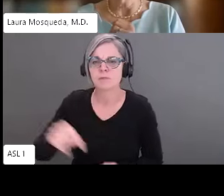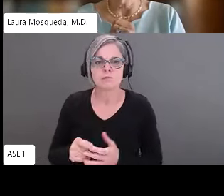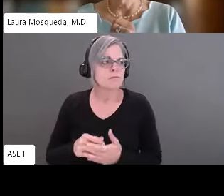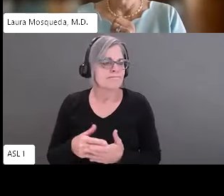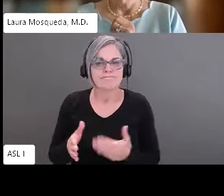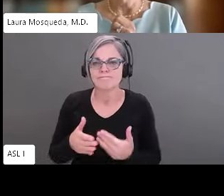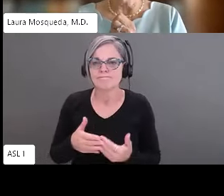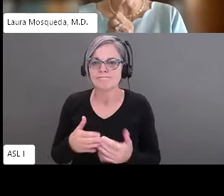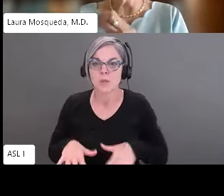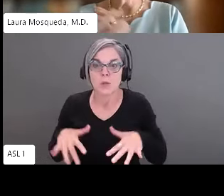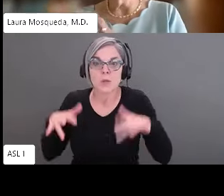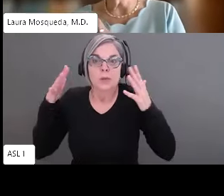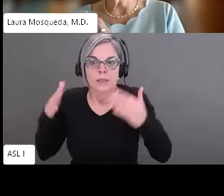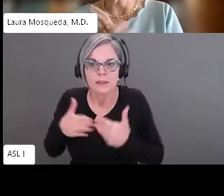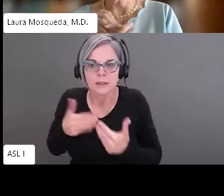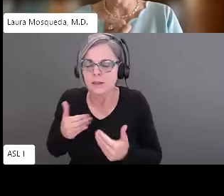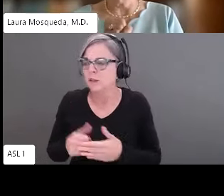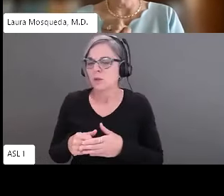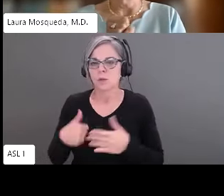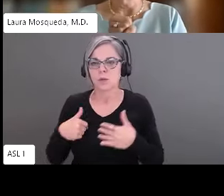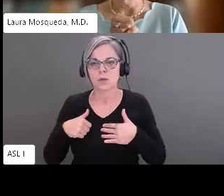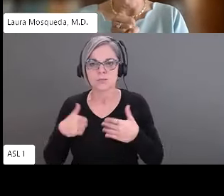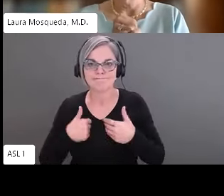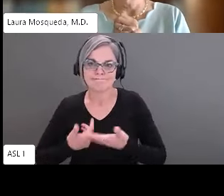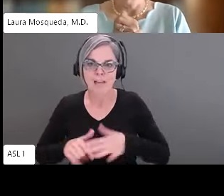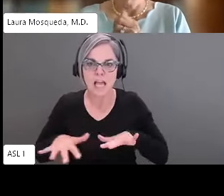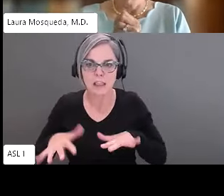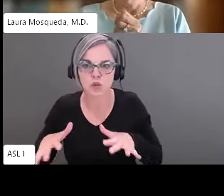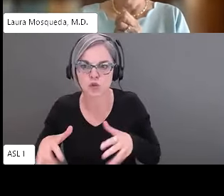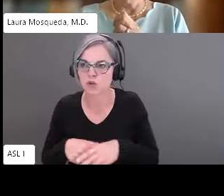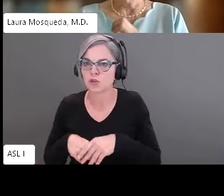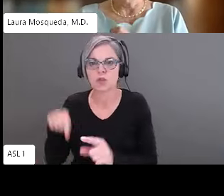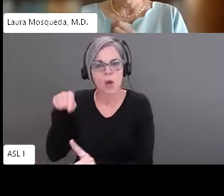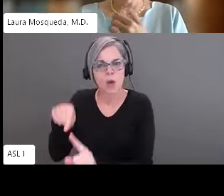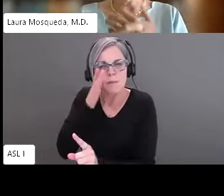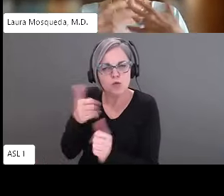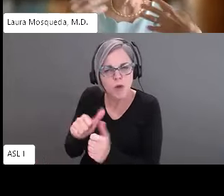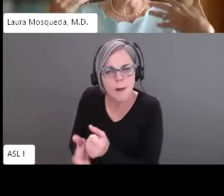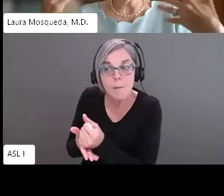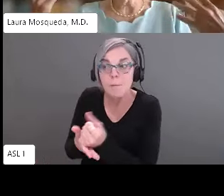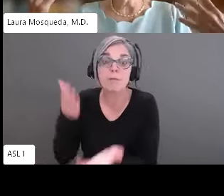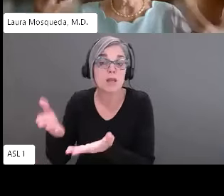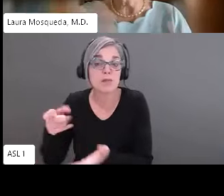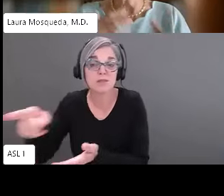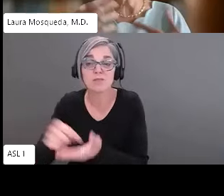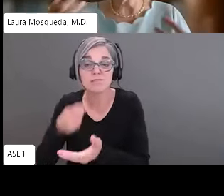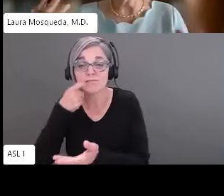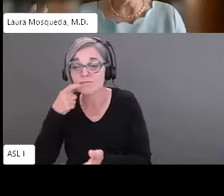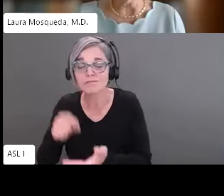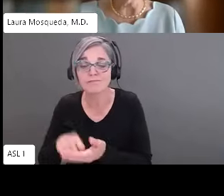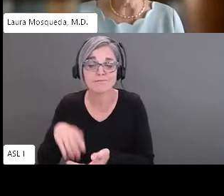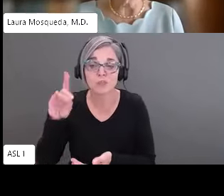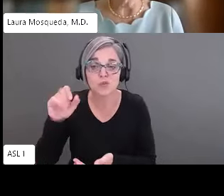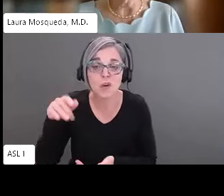that, or find them help for their substance abuse problem. If they're living in a neighborhood that has a very